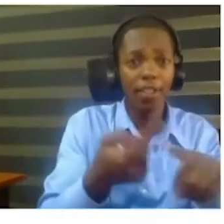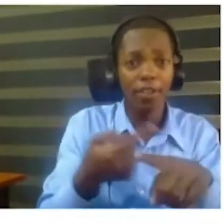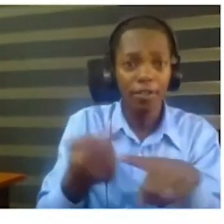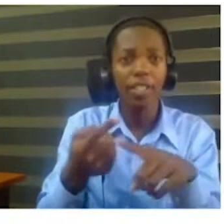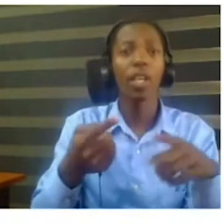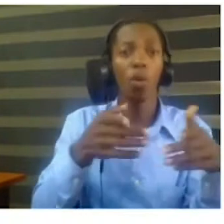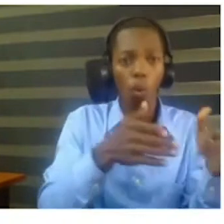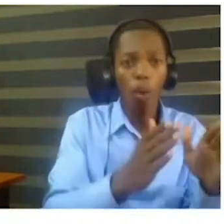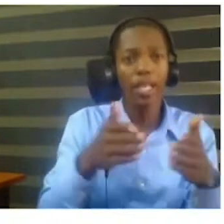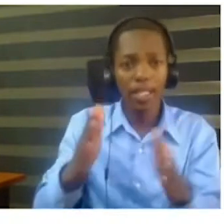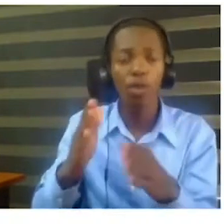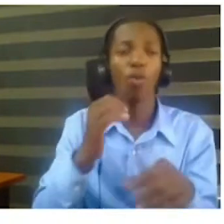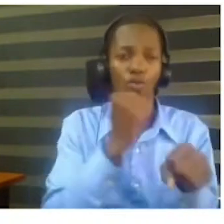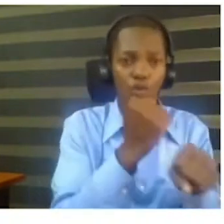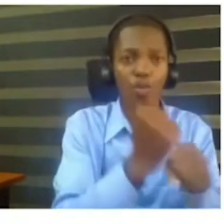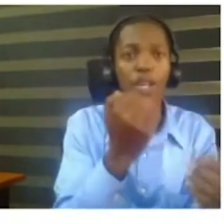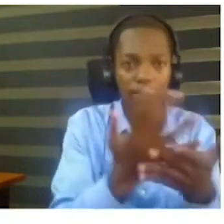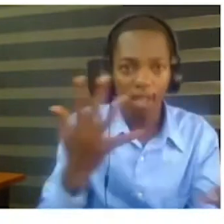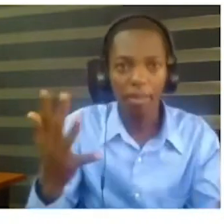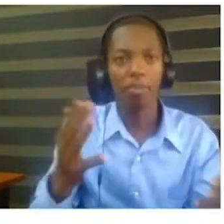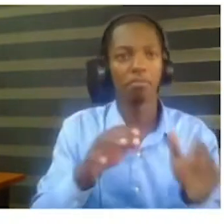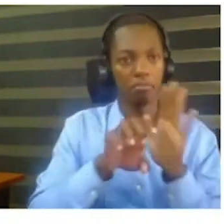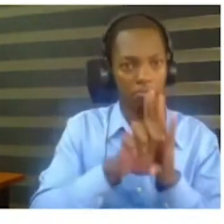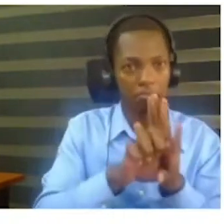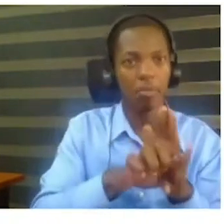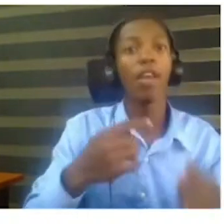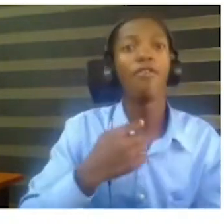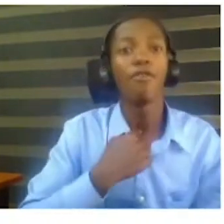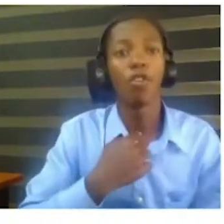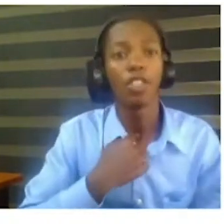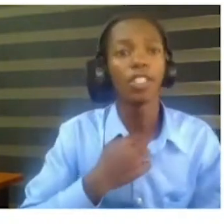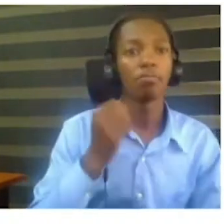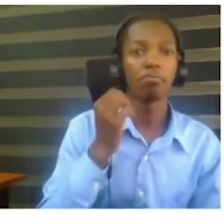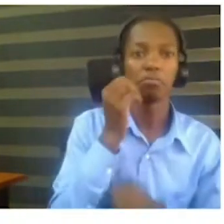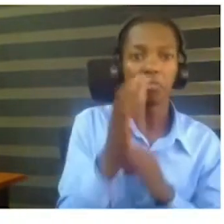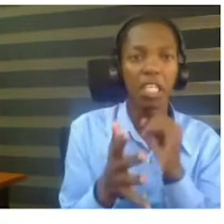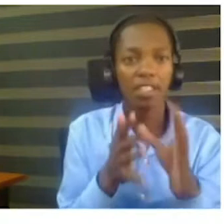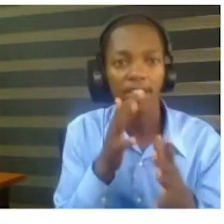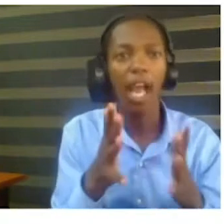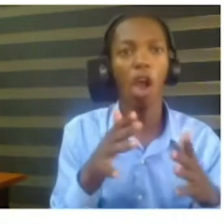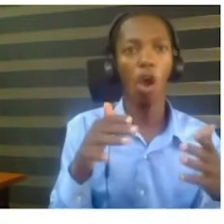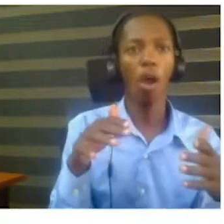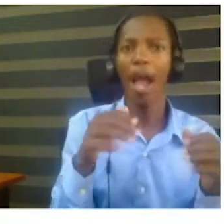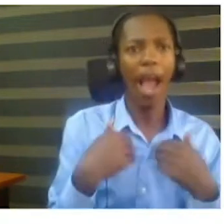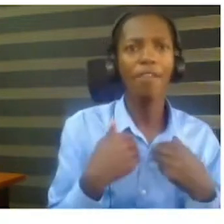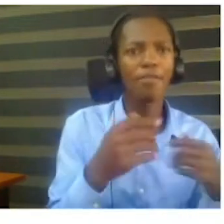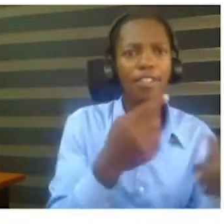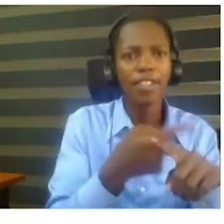by voice, maybe by gesture. There should be multiple ways for people to engage with an